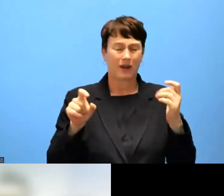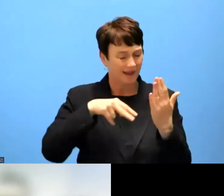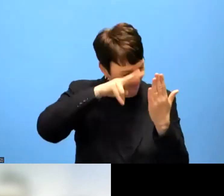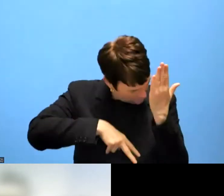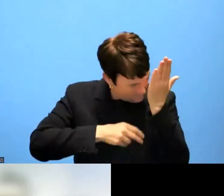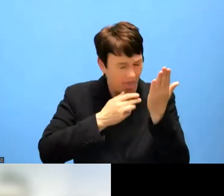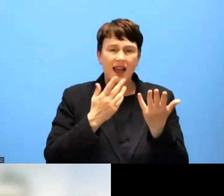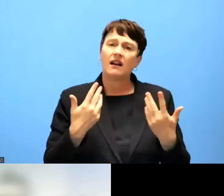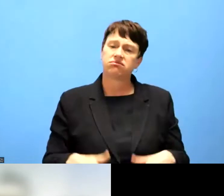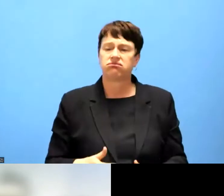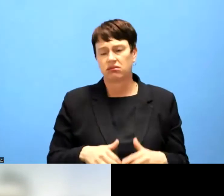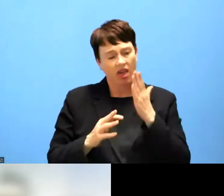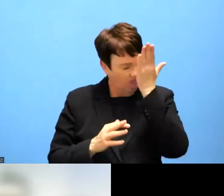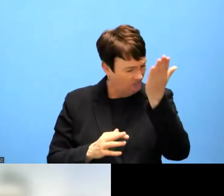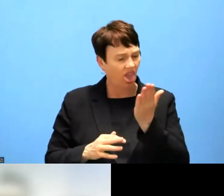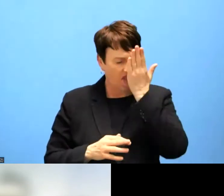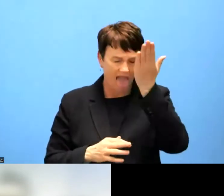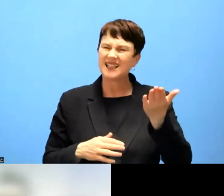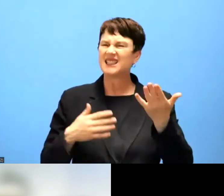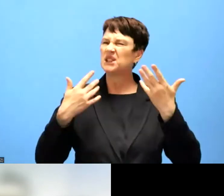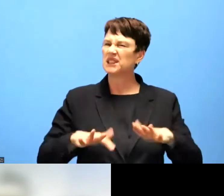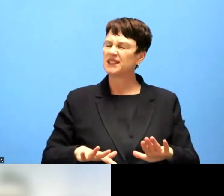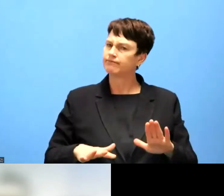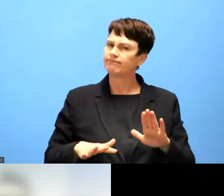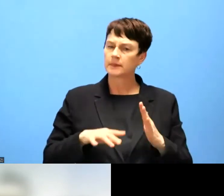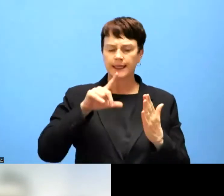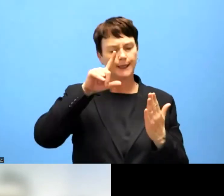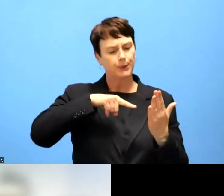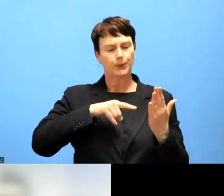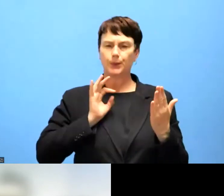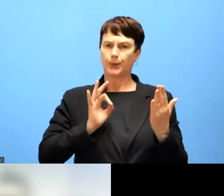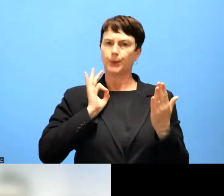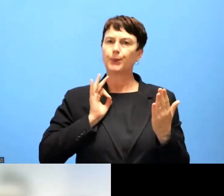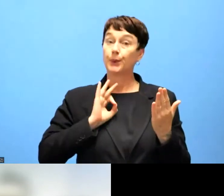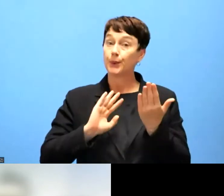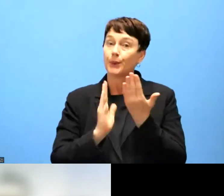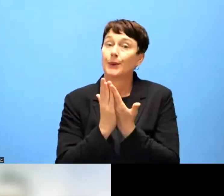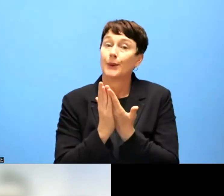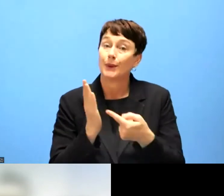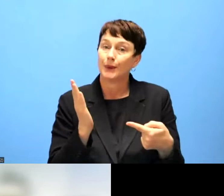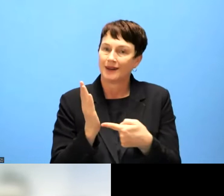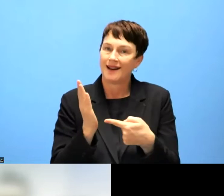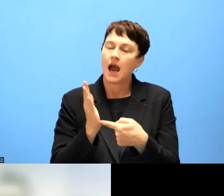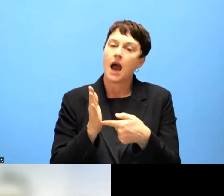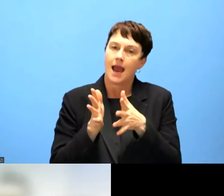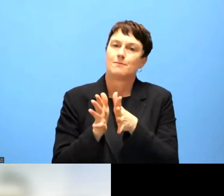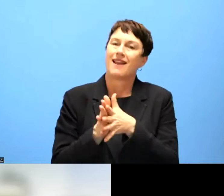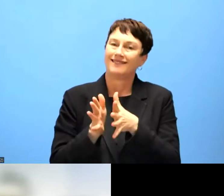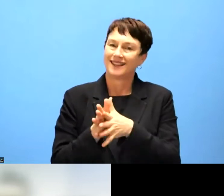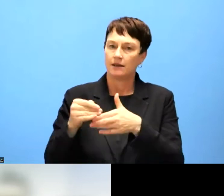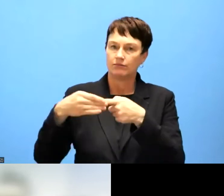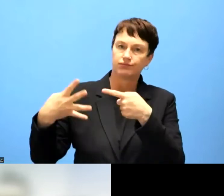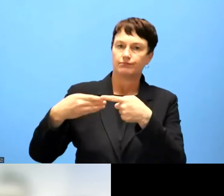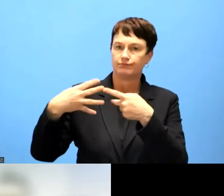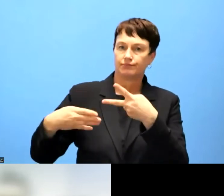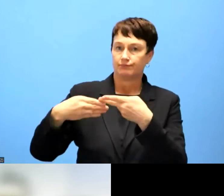clear for everybody that the web accessibility requirements are extended by about 40